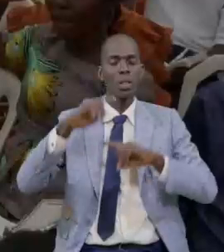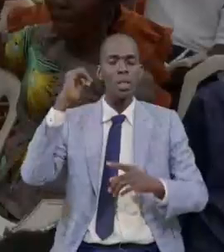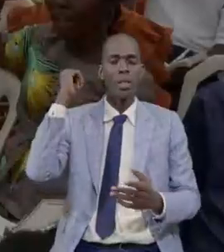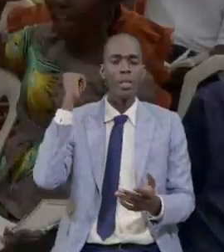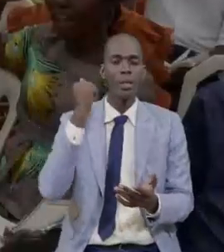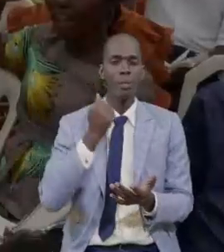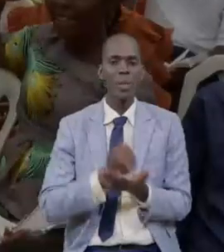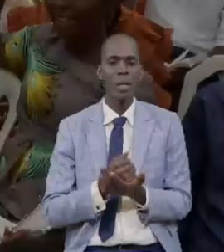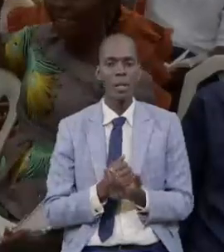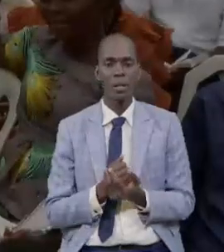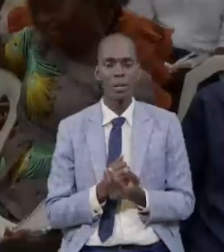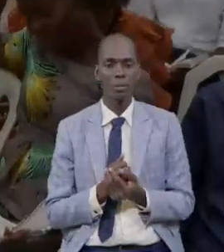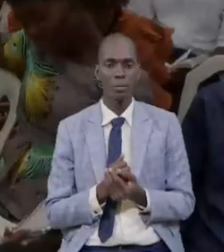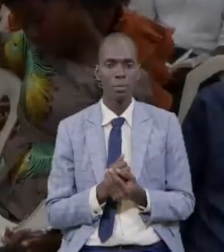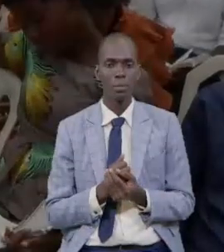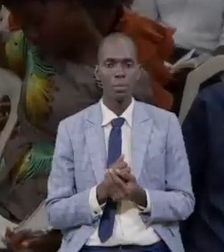amen.